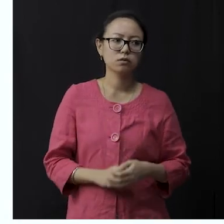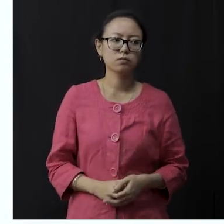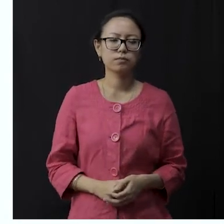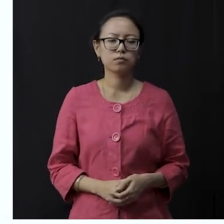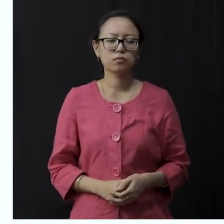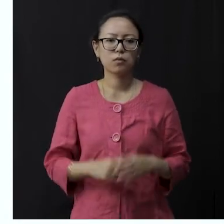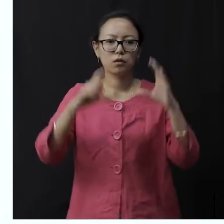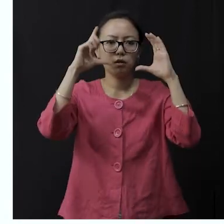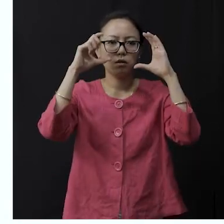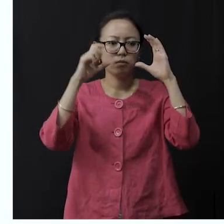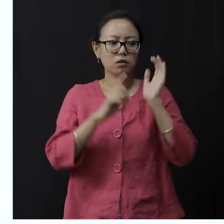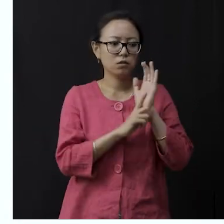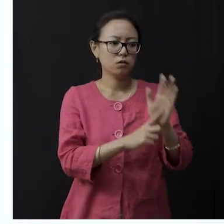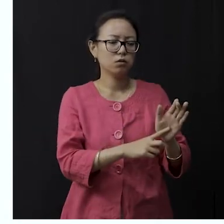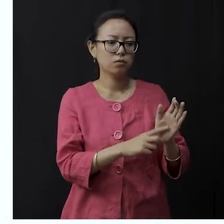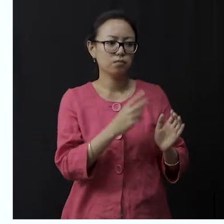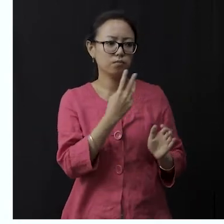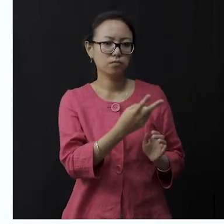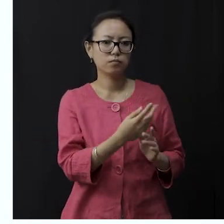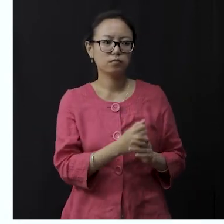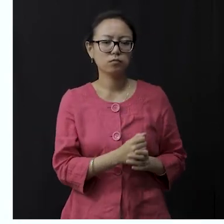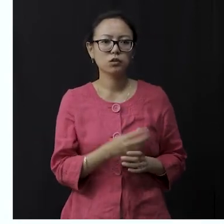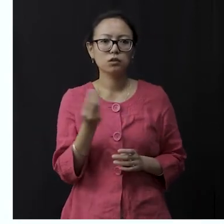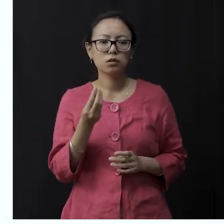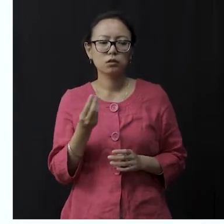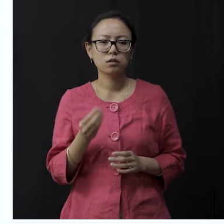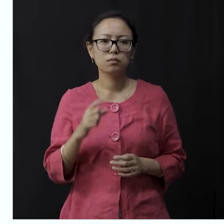here are some list of insects names that I've given.